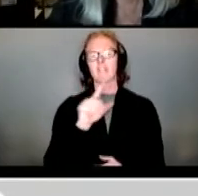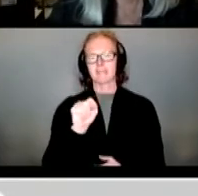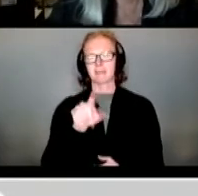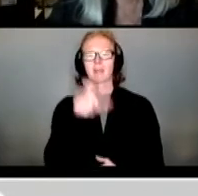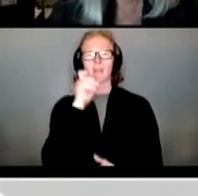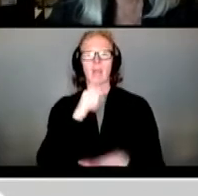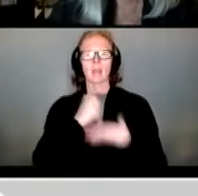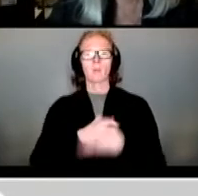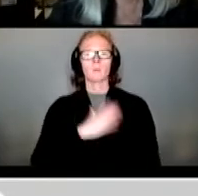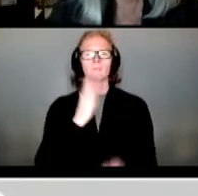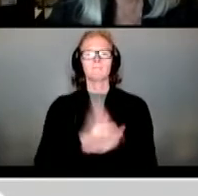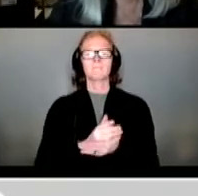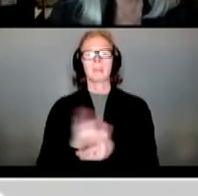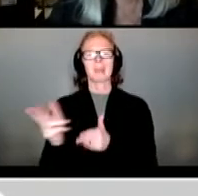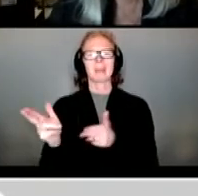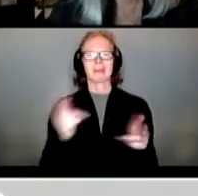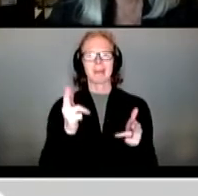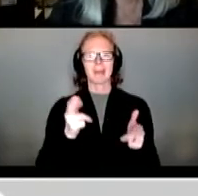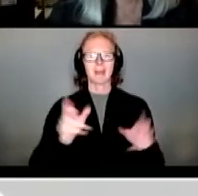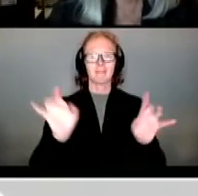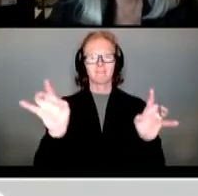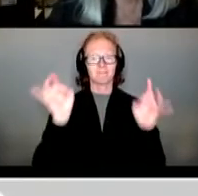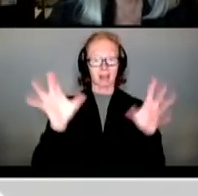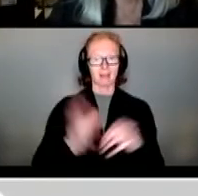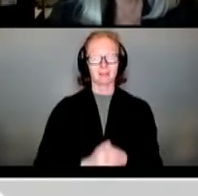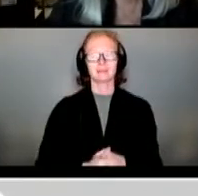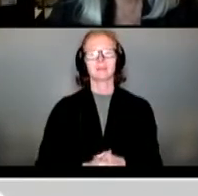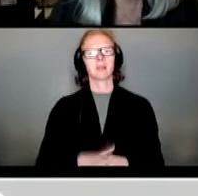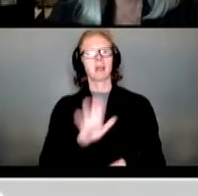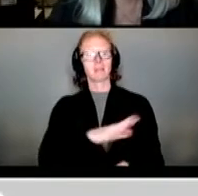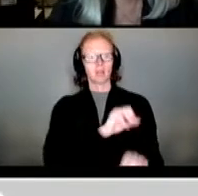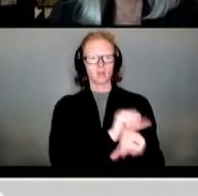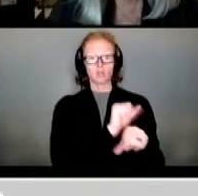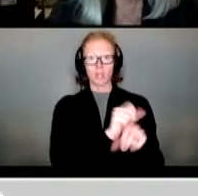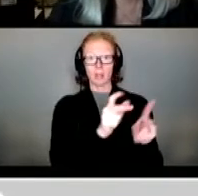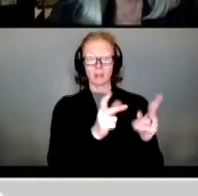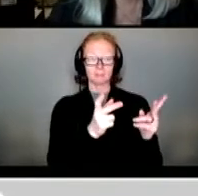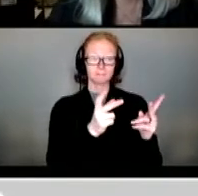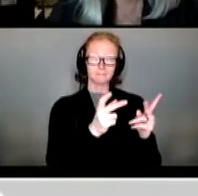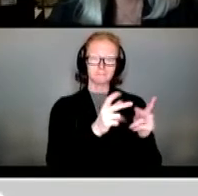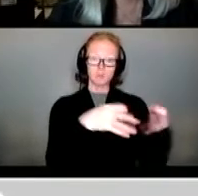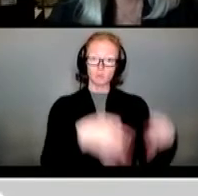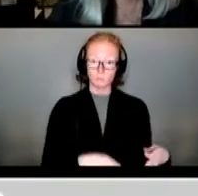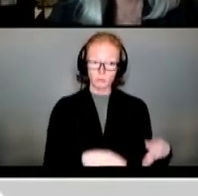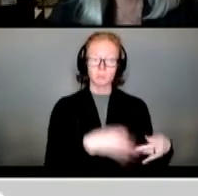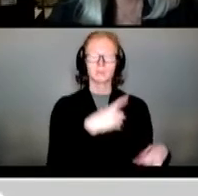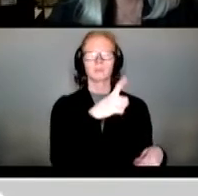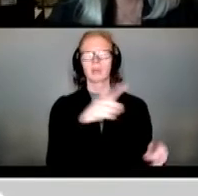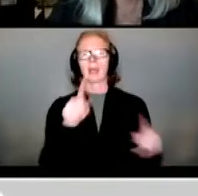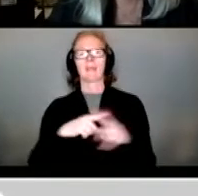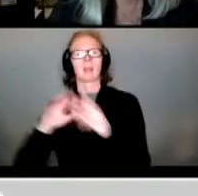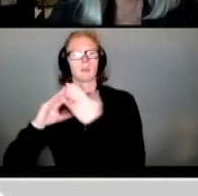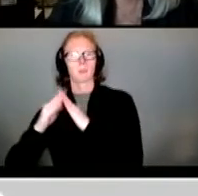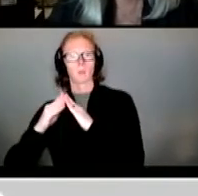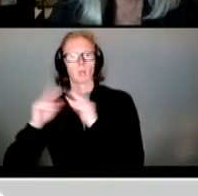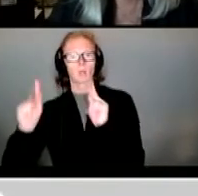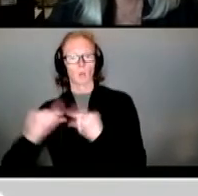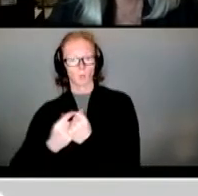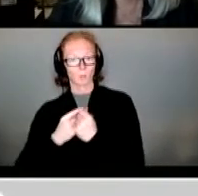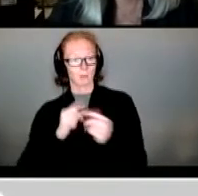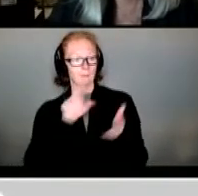Applicants were selected based on job position descriptions co-authored by the Community Oversight Group, the